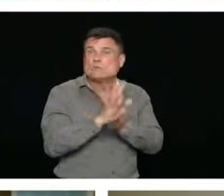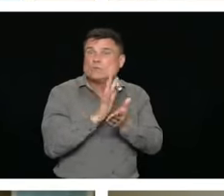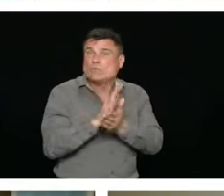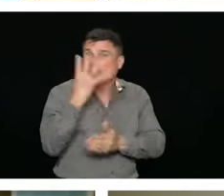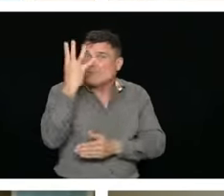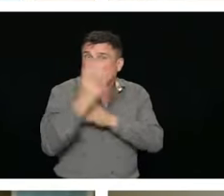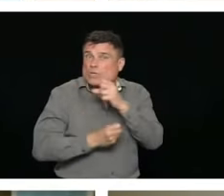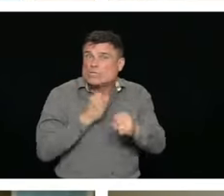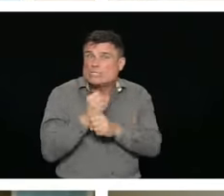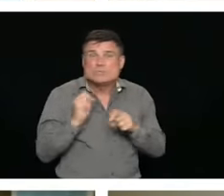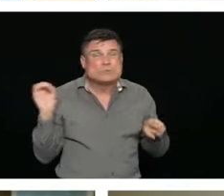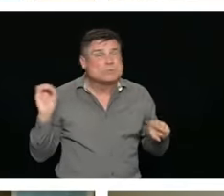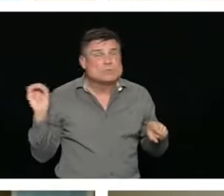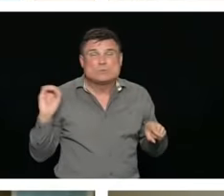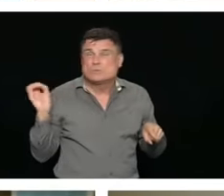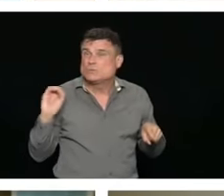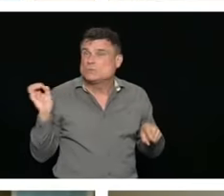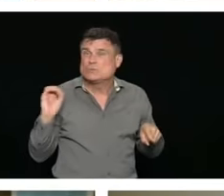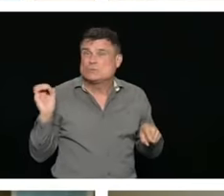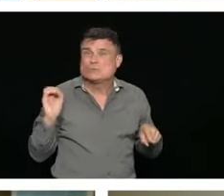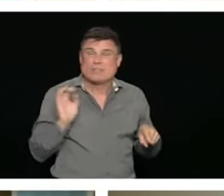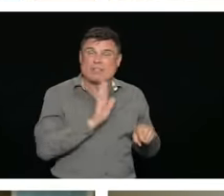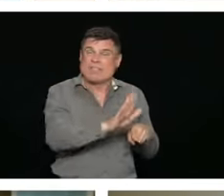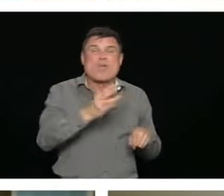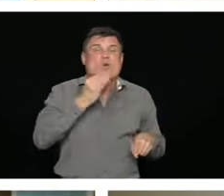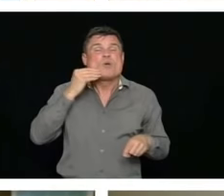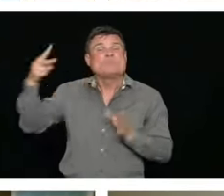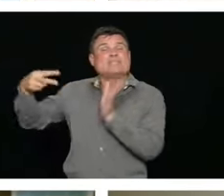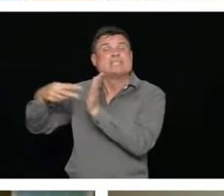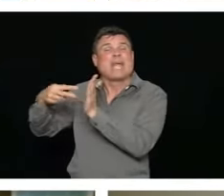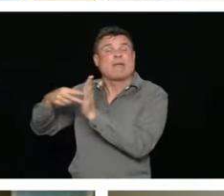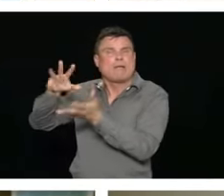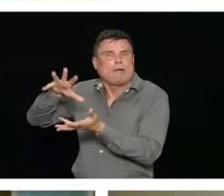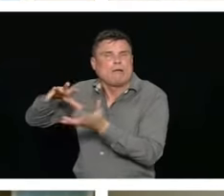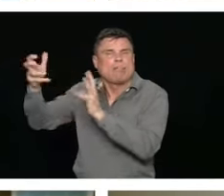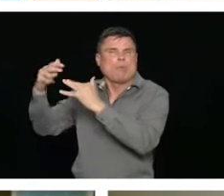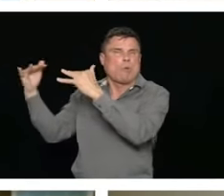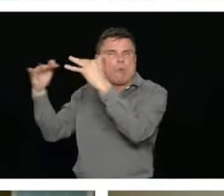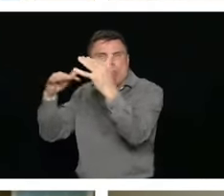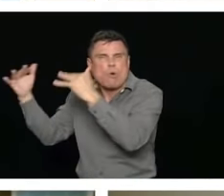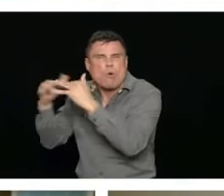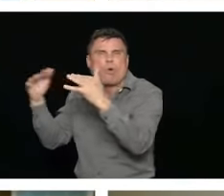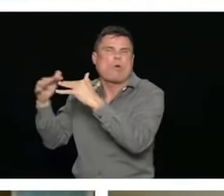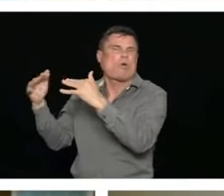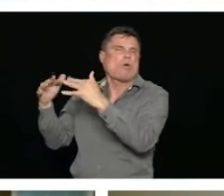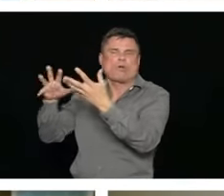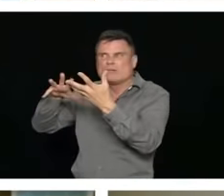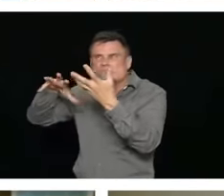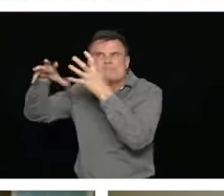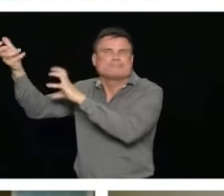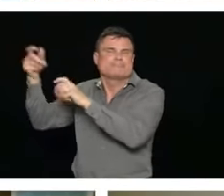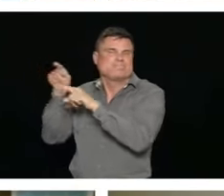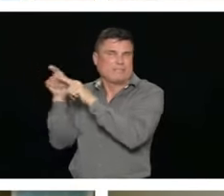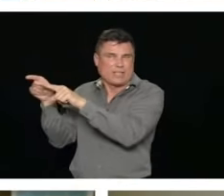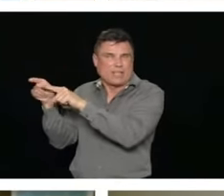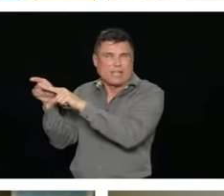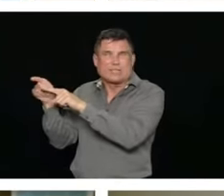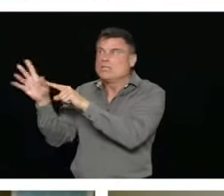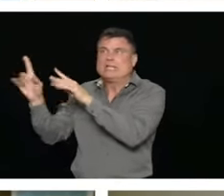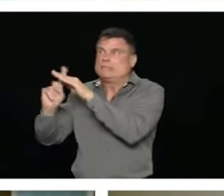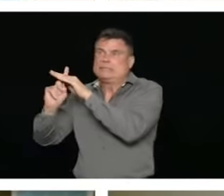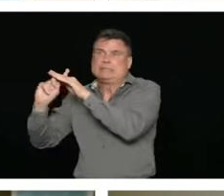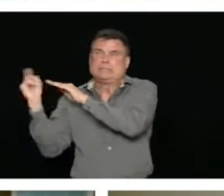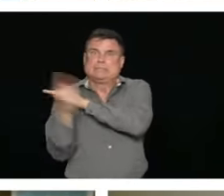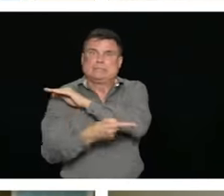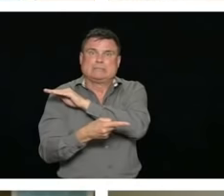war-torn area of a refugee camp, and it took about a year and a half for the kids to catch up. And now they're thriving. And so I think we all need to